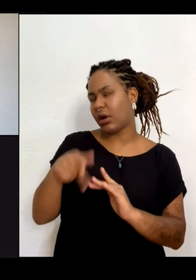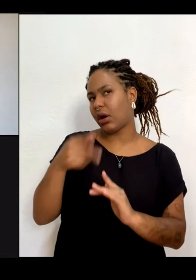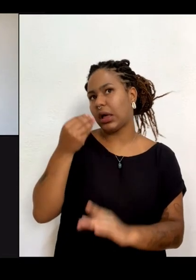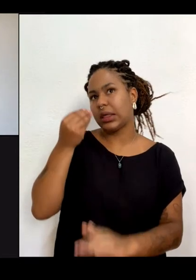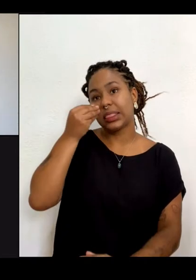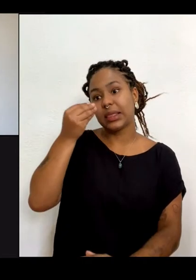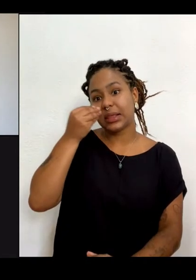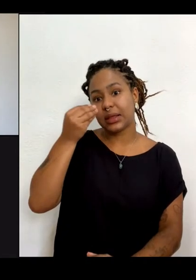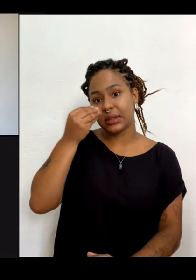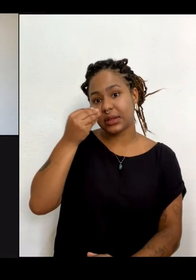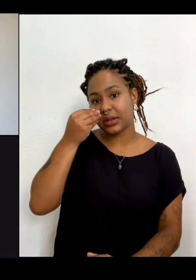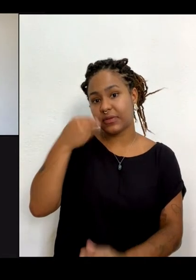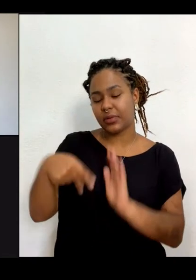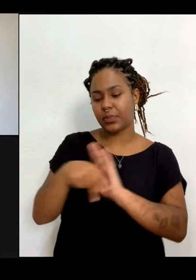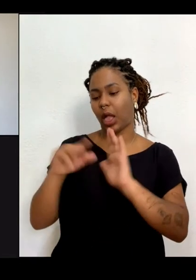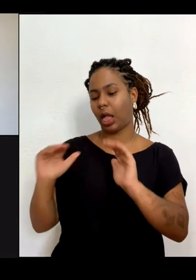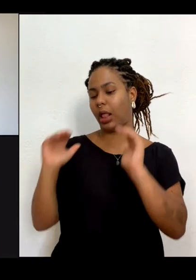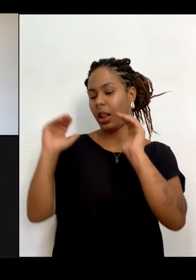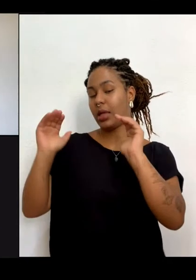foreign